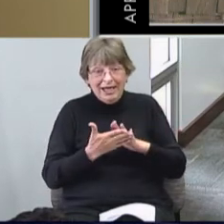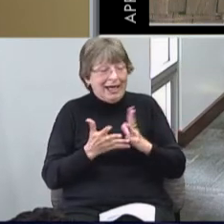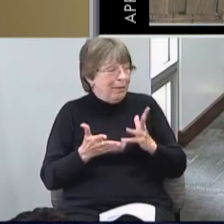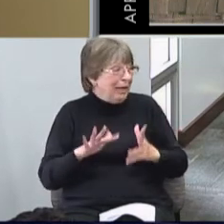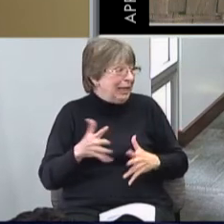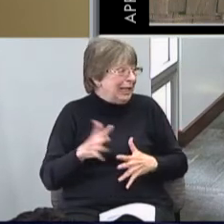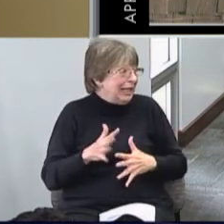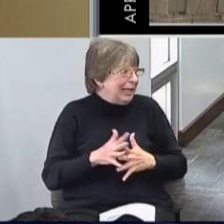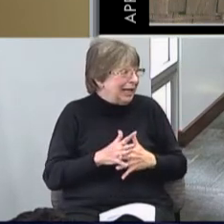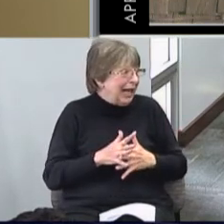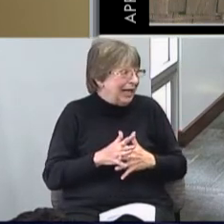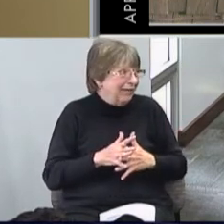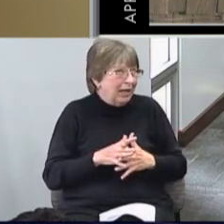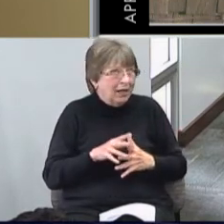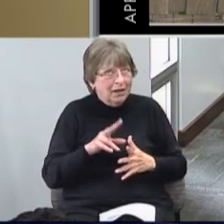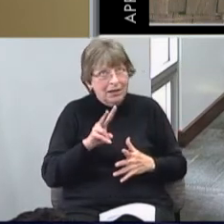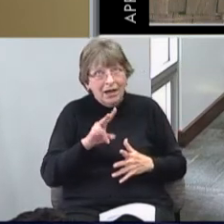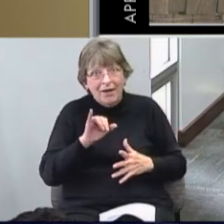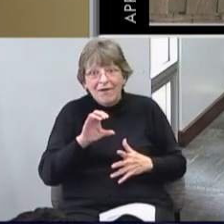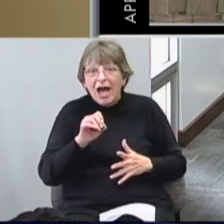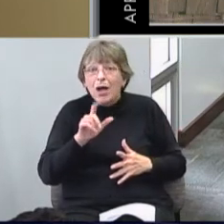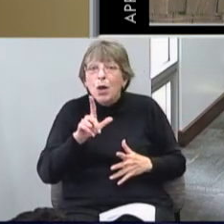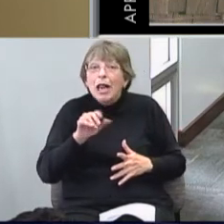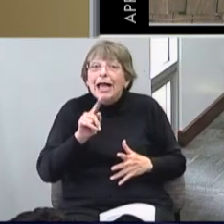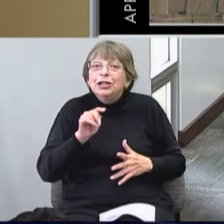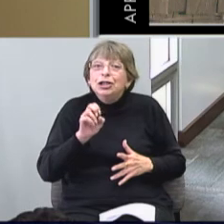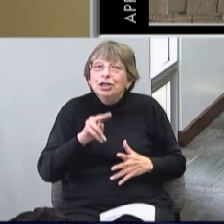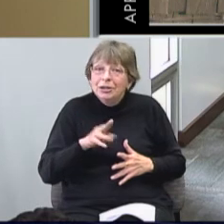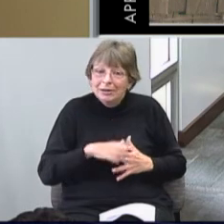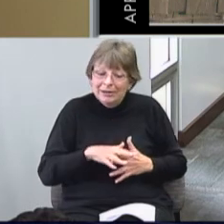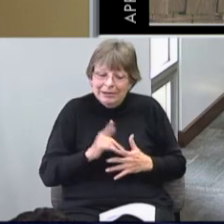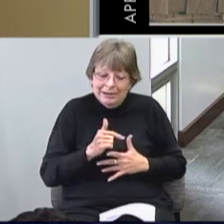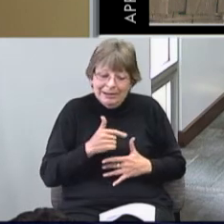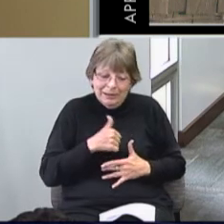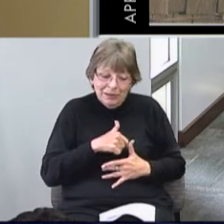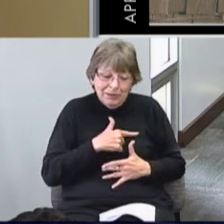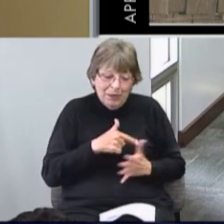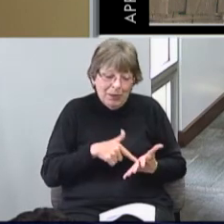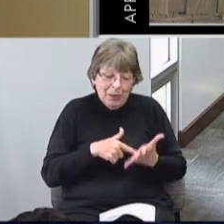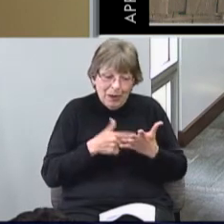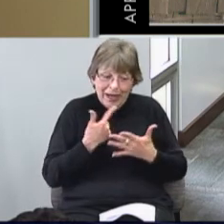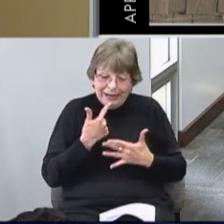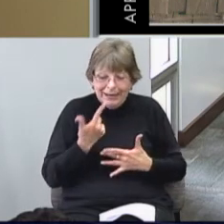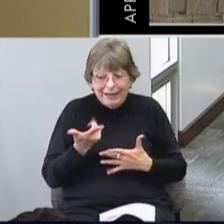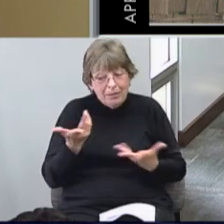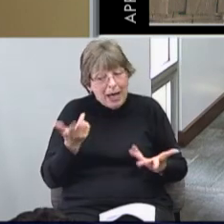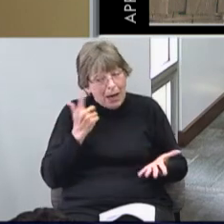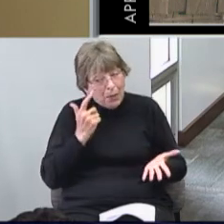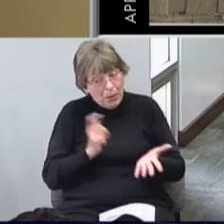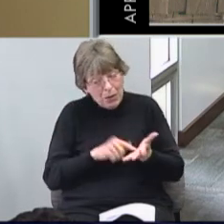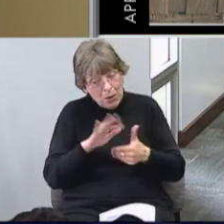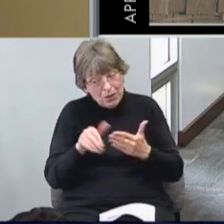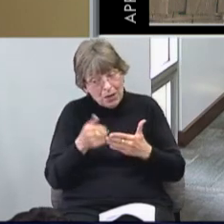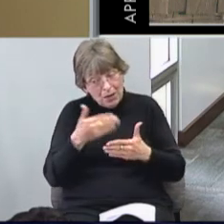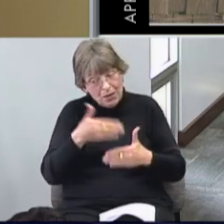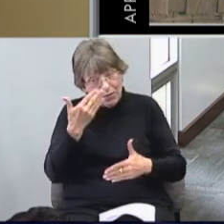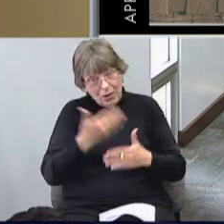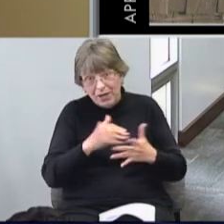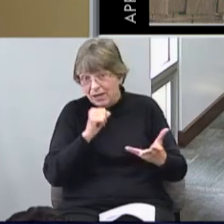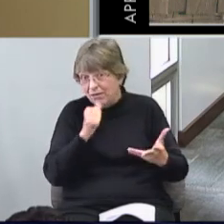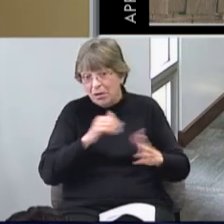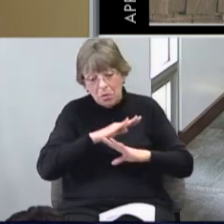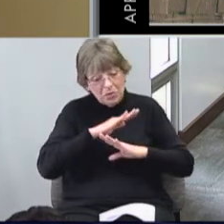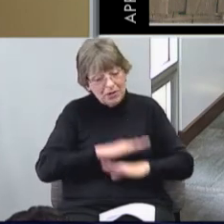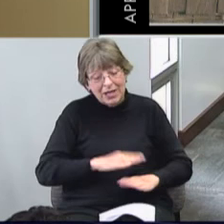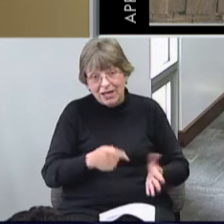of a violation issue where we had to notify him and say, look, we noticed you put all these windows in, they don't meet our